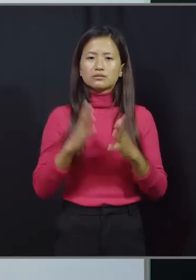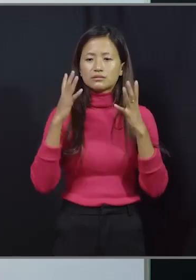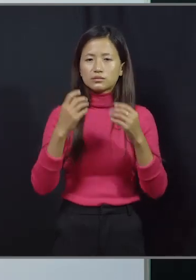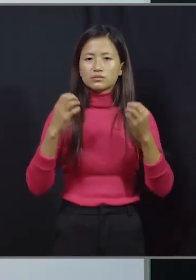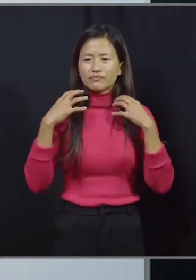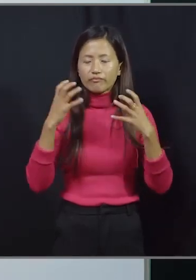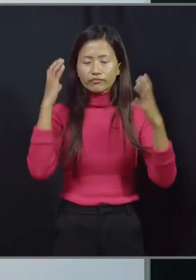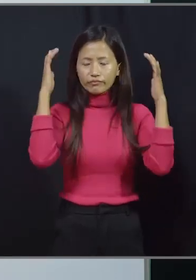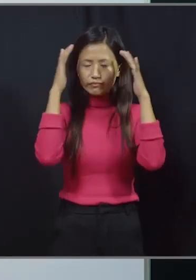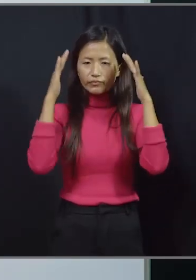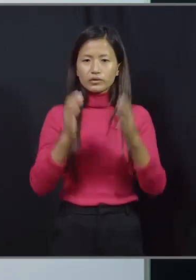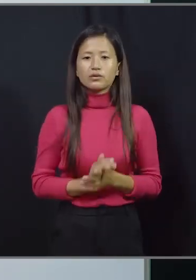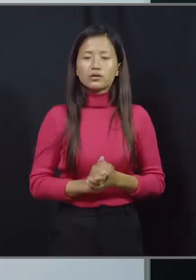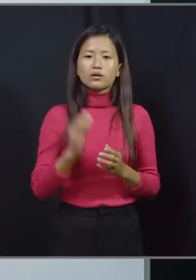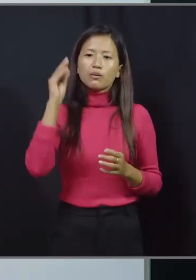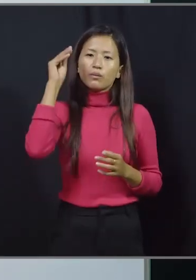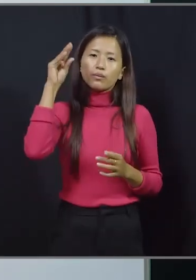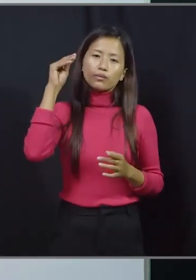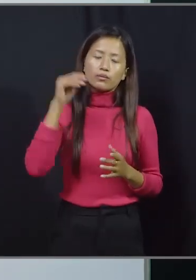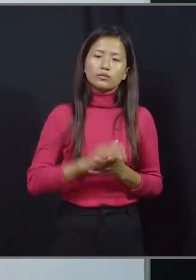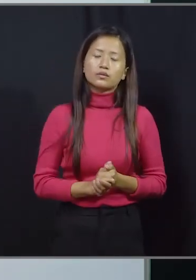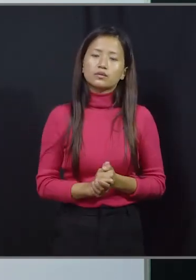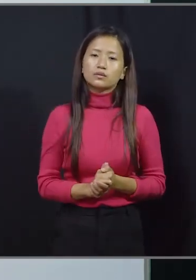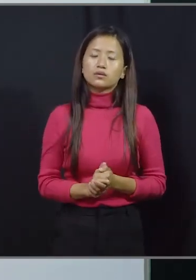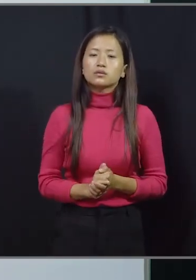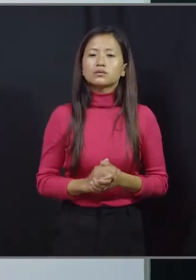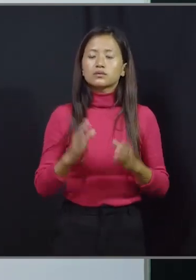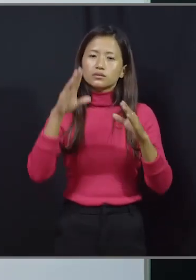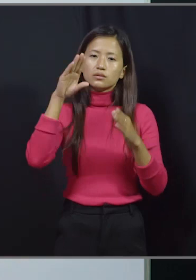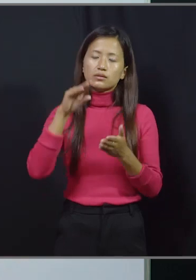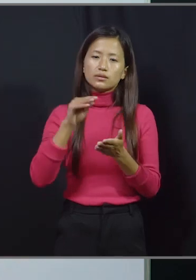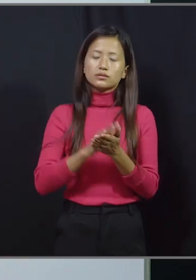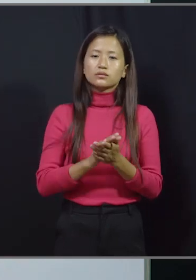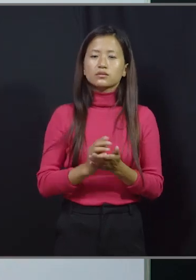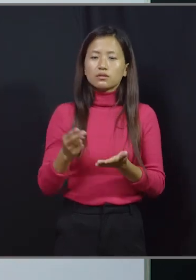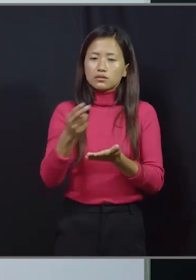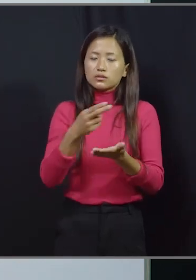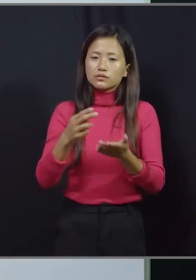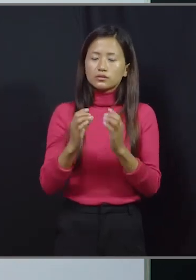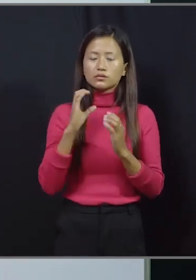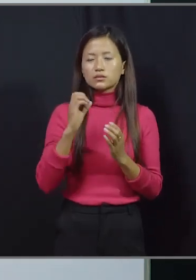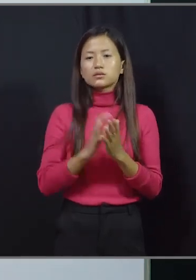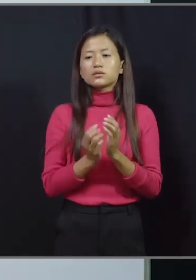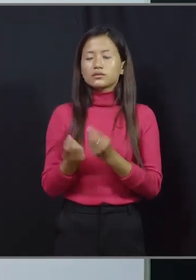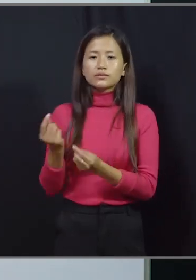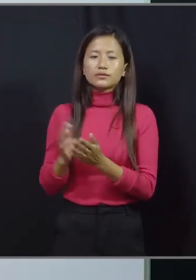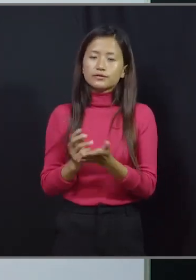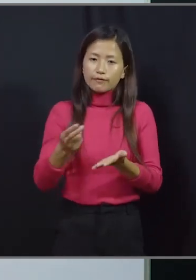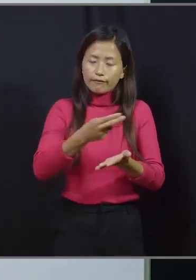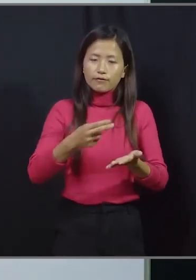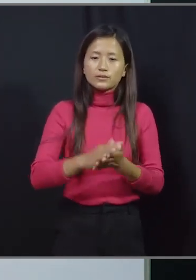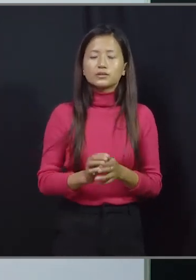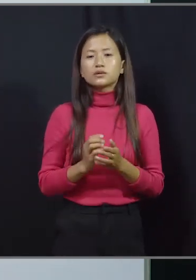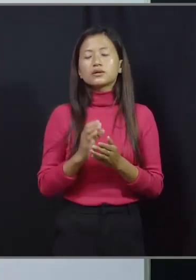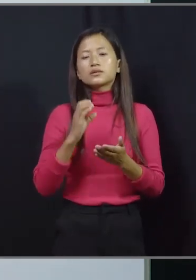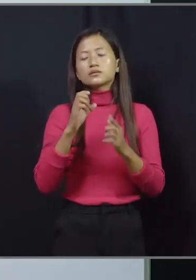So also, like in India, there was less cultivators or less farmers. But since traditional handicraft industries